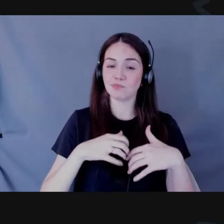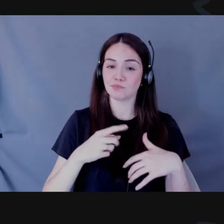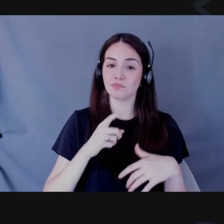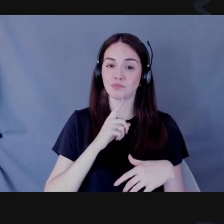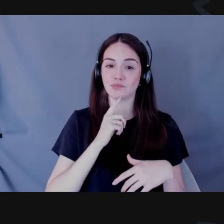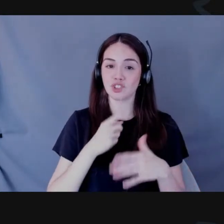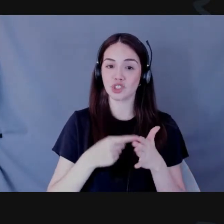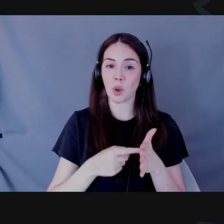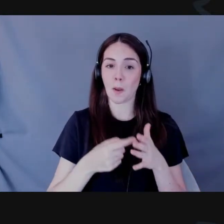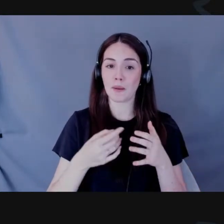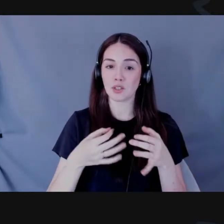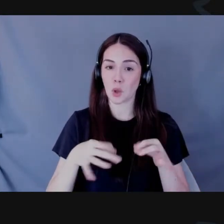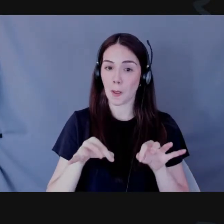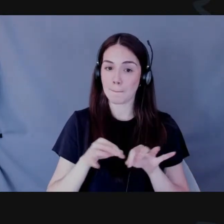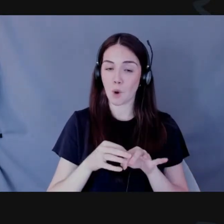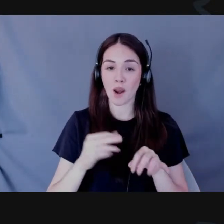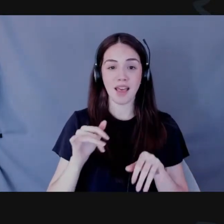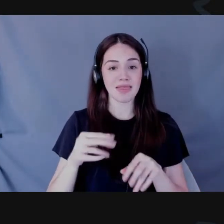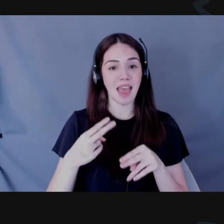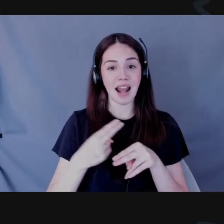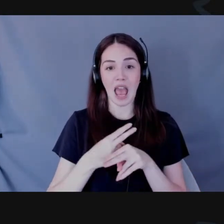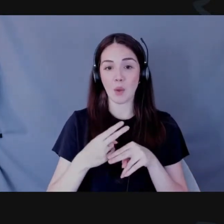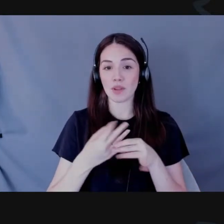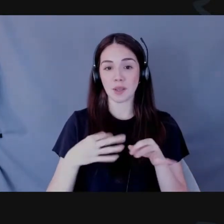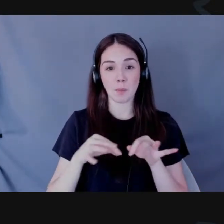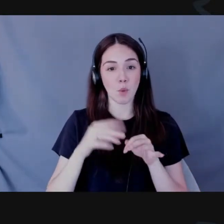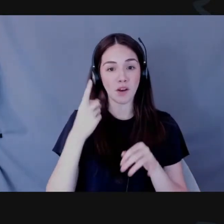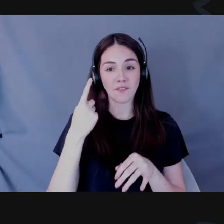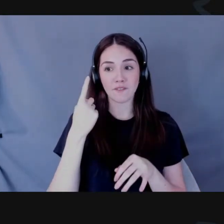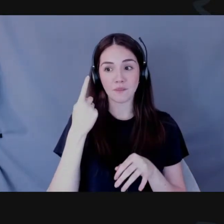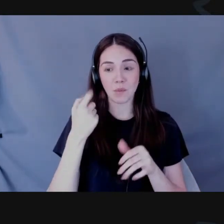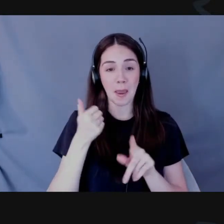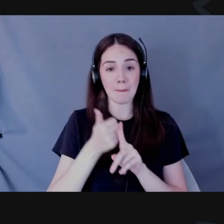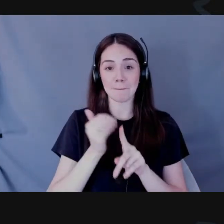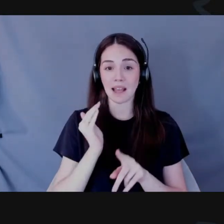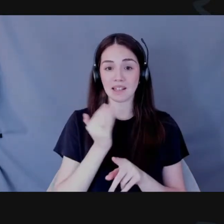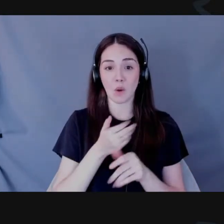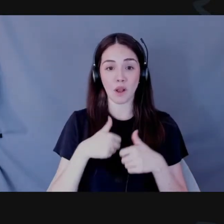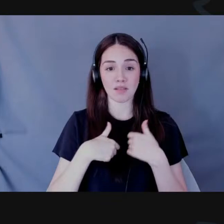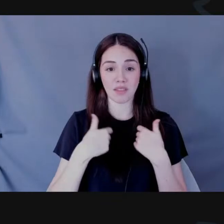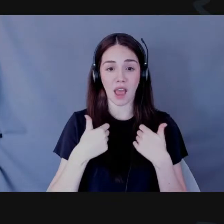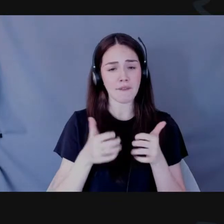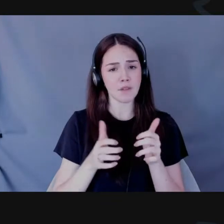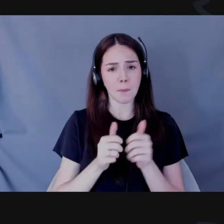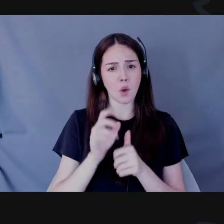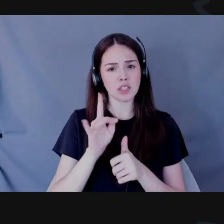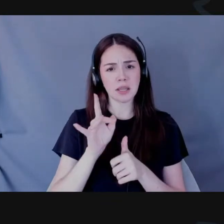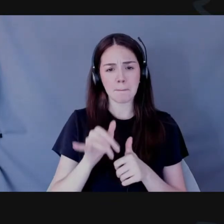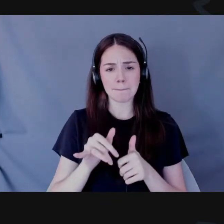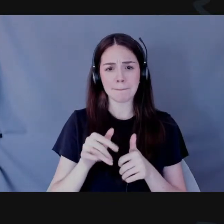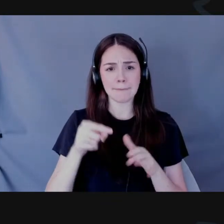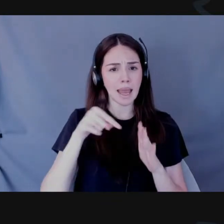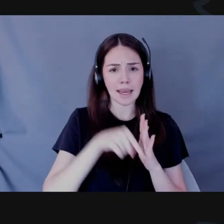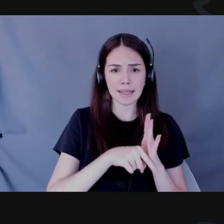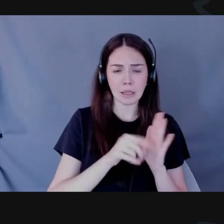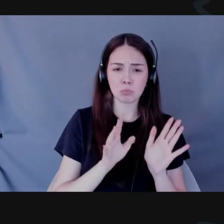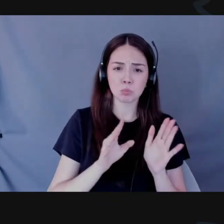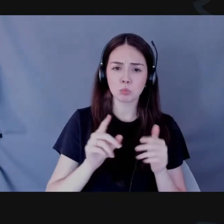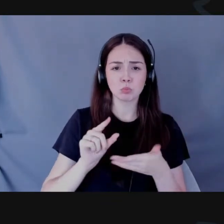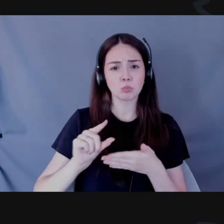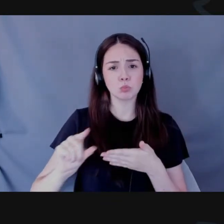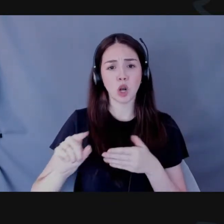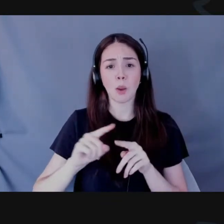watery highway is to all of our lives. Most of the bay is not very deep, but it supports a